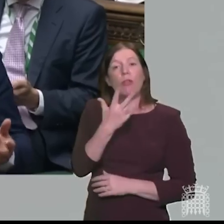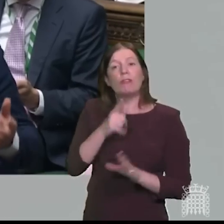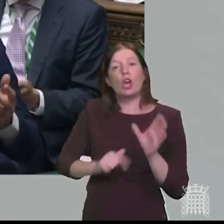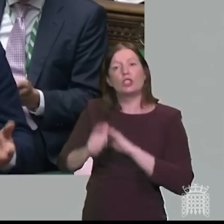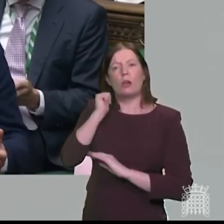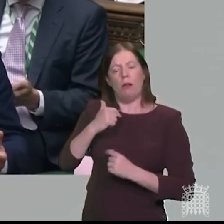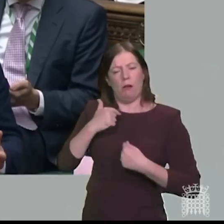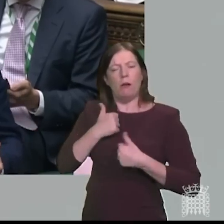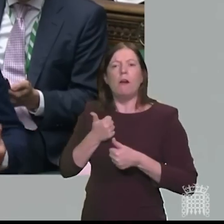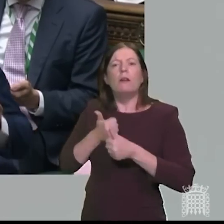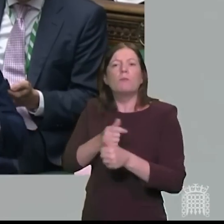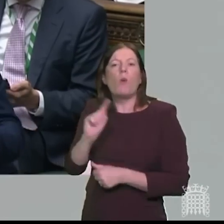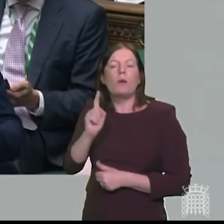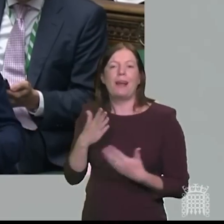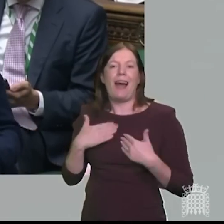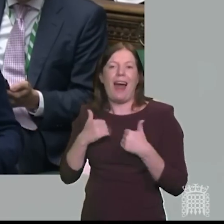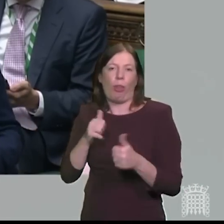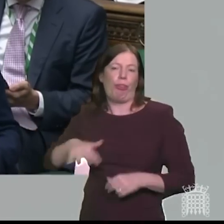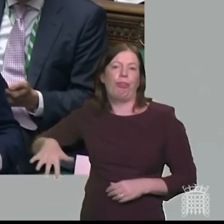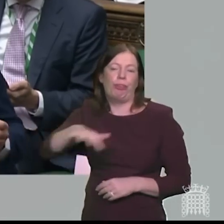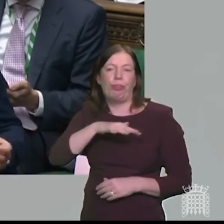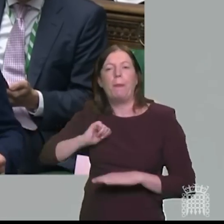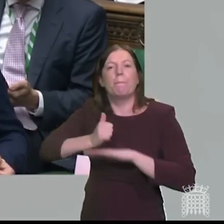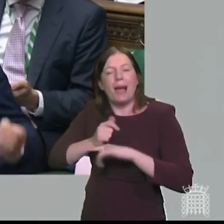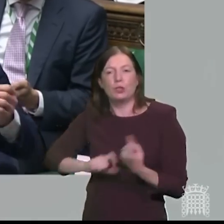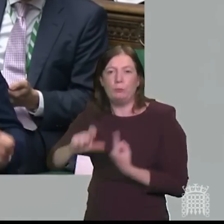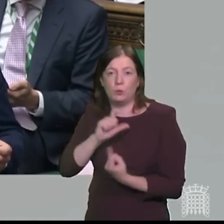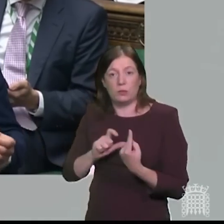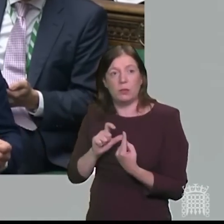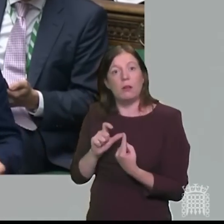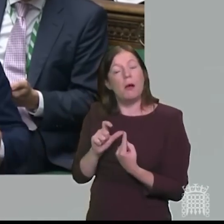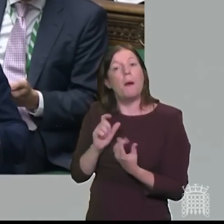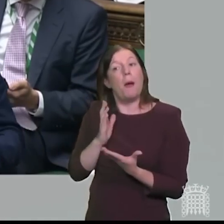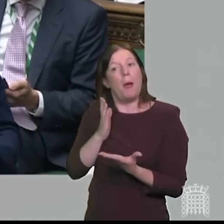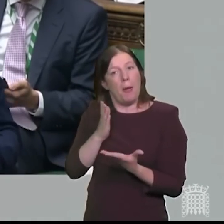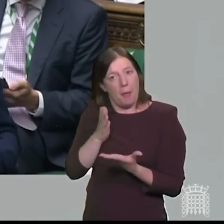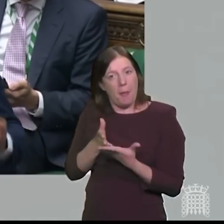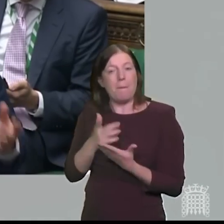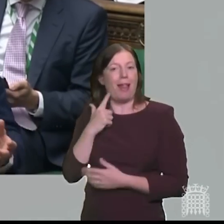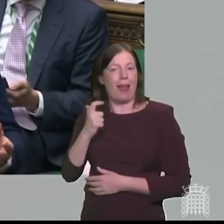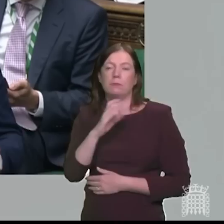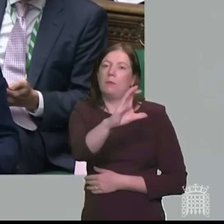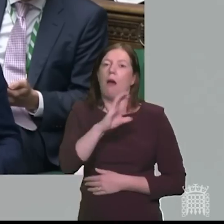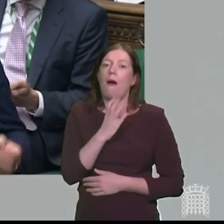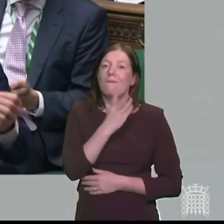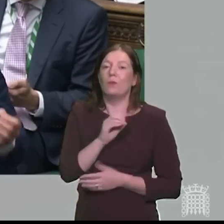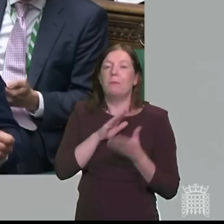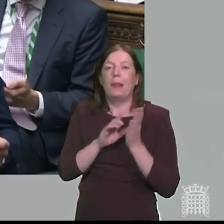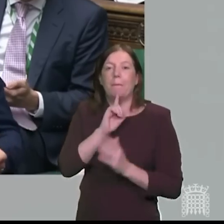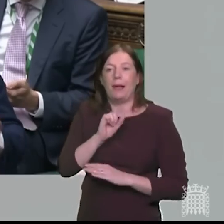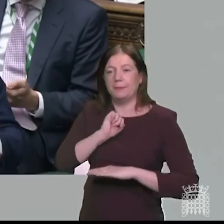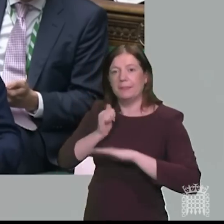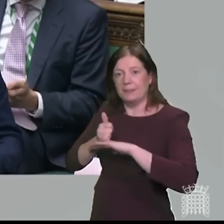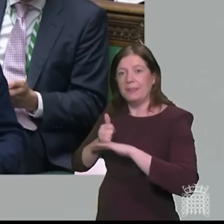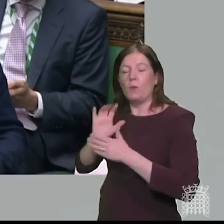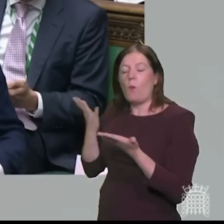to improve health facilities in my community. And I'm pleased to see significant investment in Leicestershire with £14 million for a